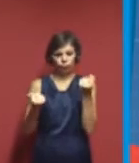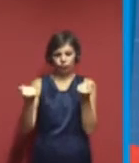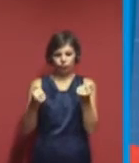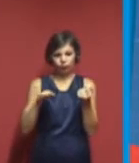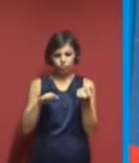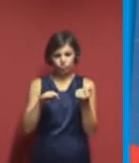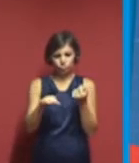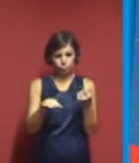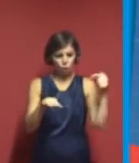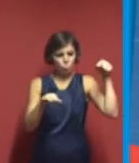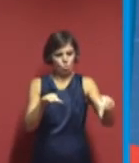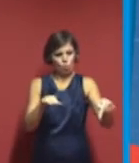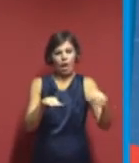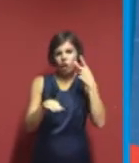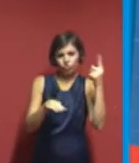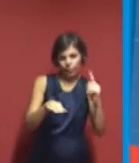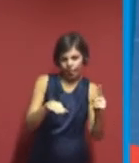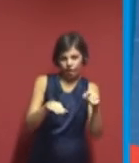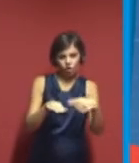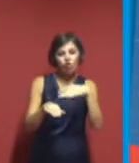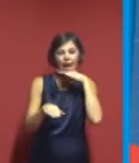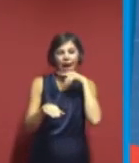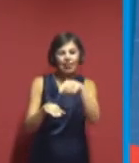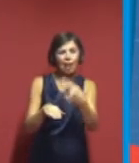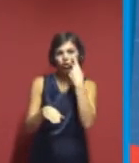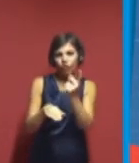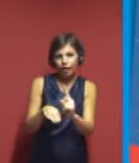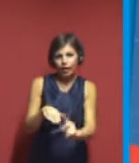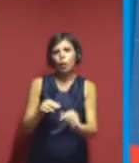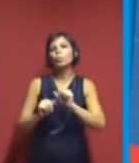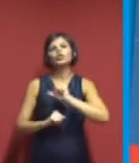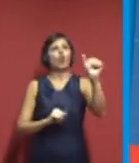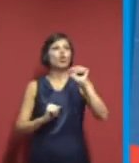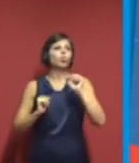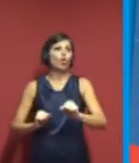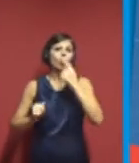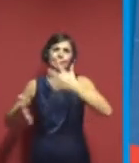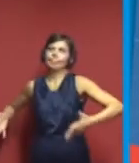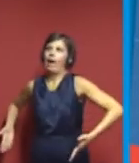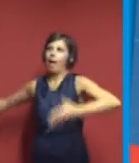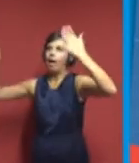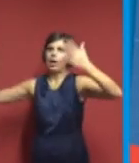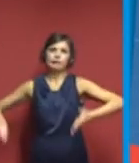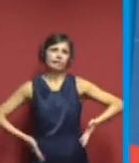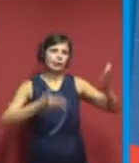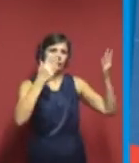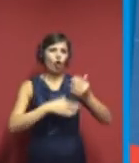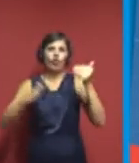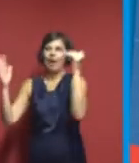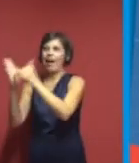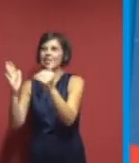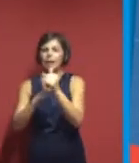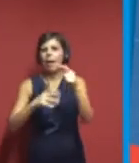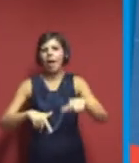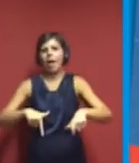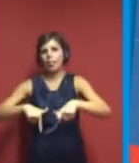about 100% recognition, houses, buildings, trees. It is not able because they are quite tight, so it is not able right now.